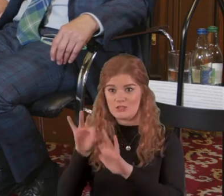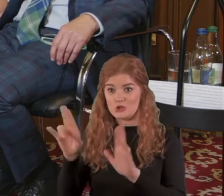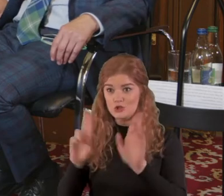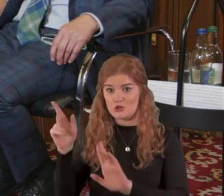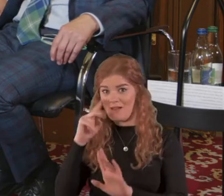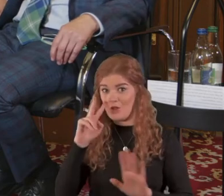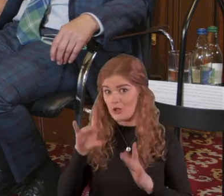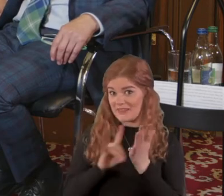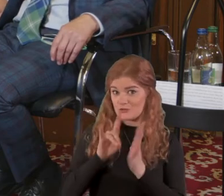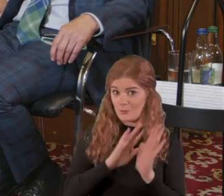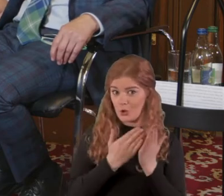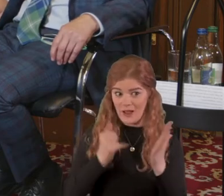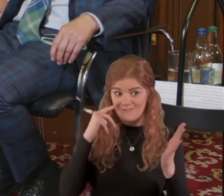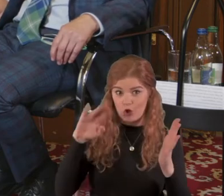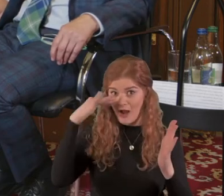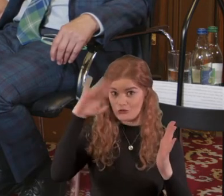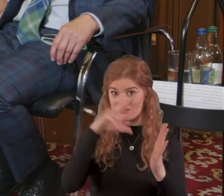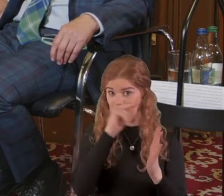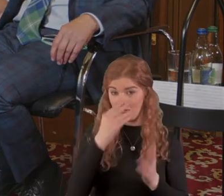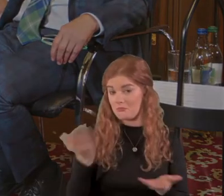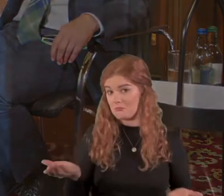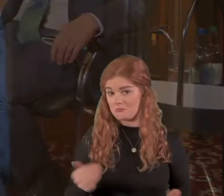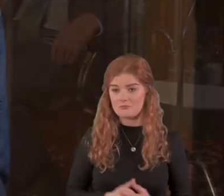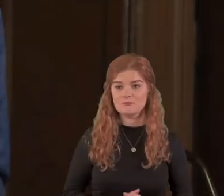and look at the Irish example?